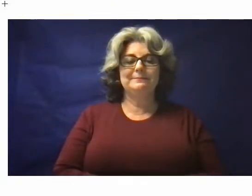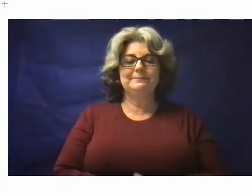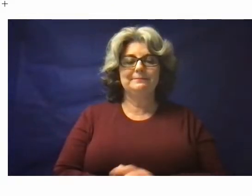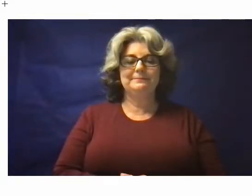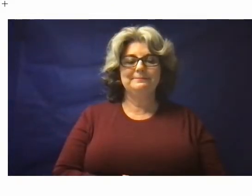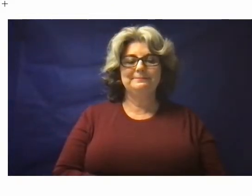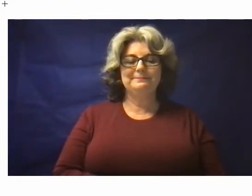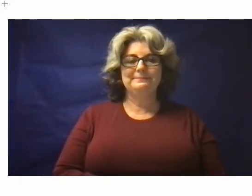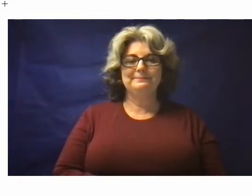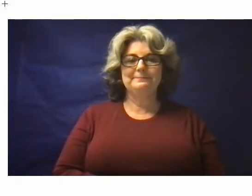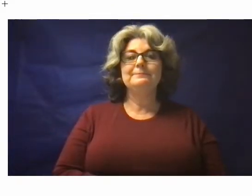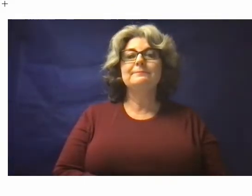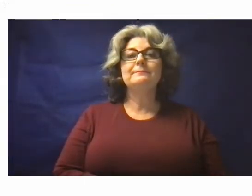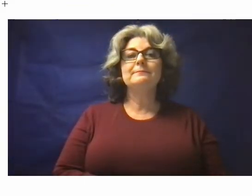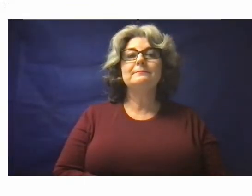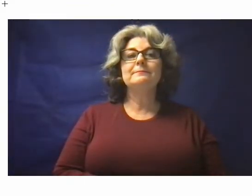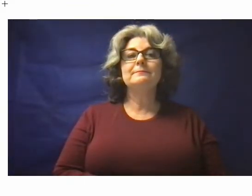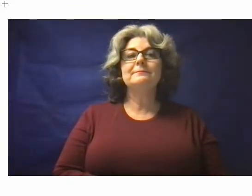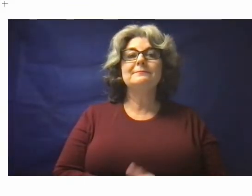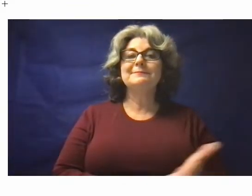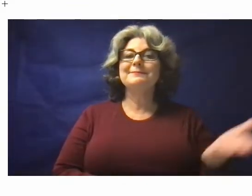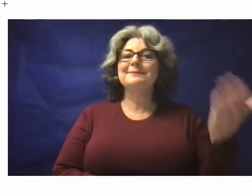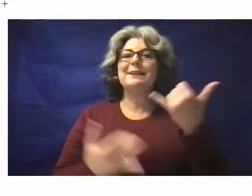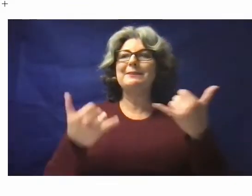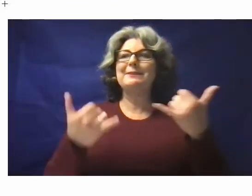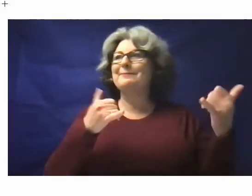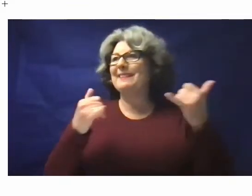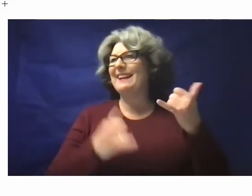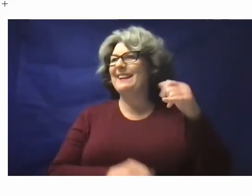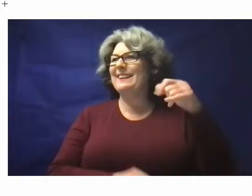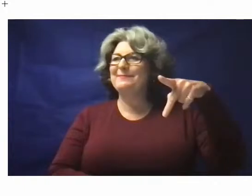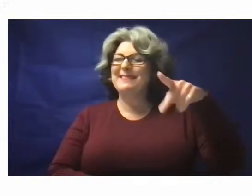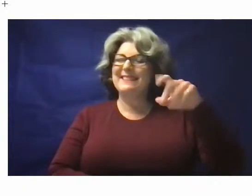Come and play with us at PSPC. We have been named